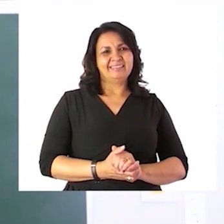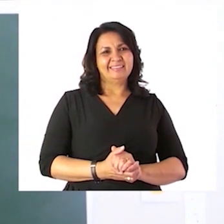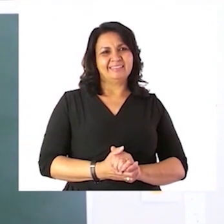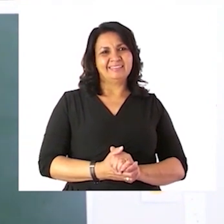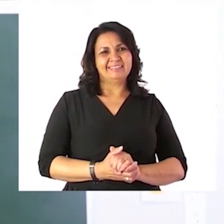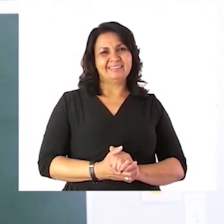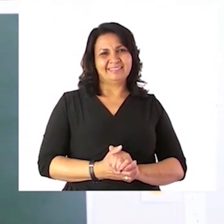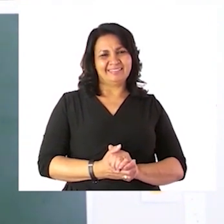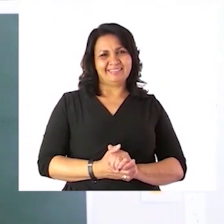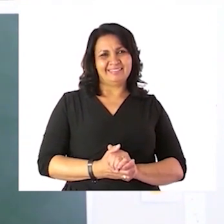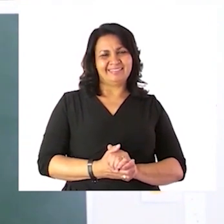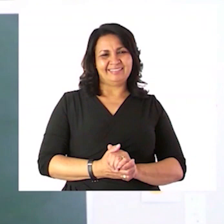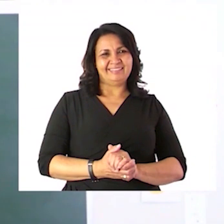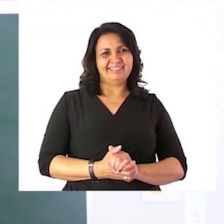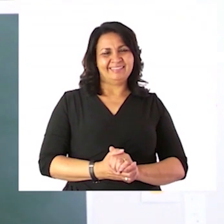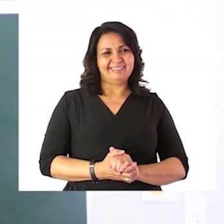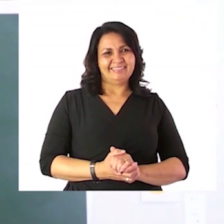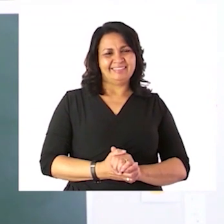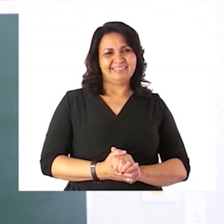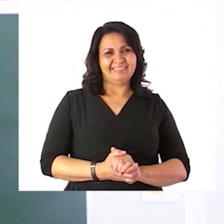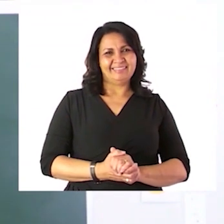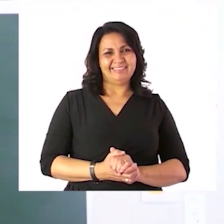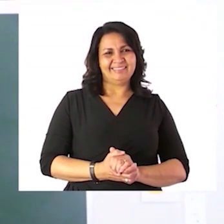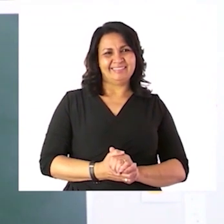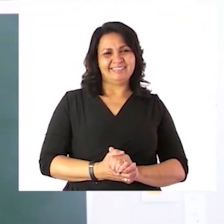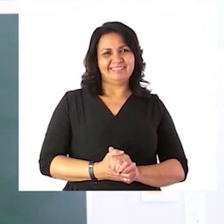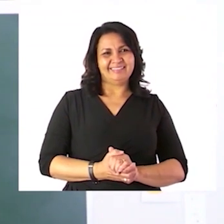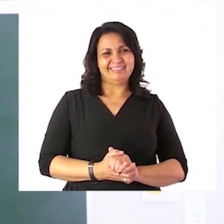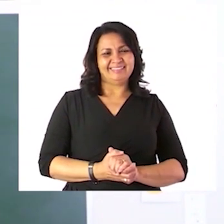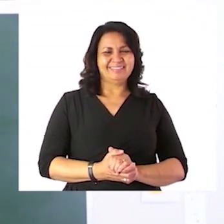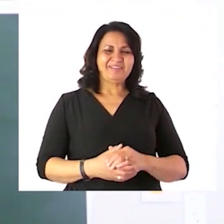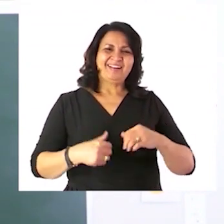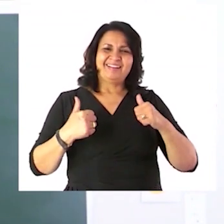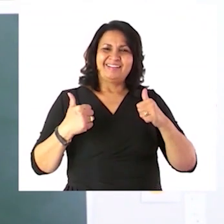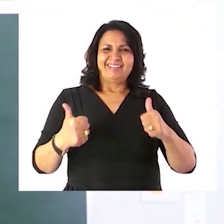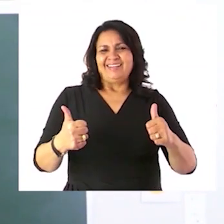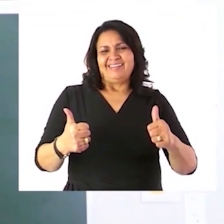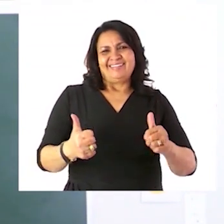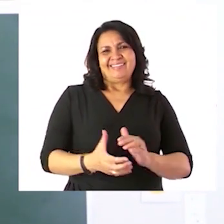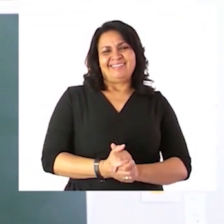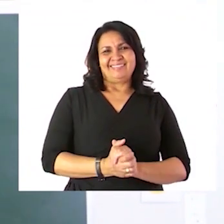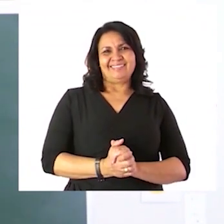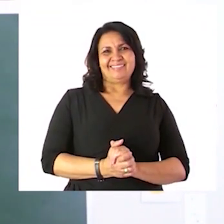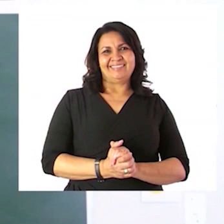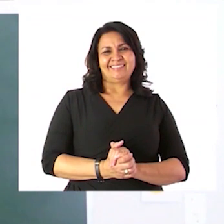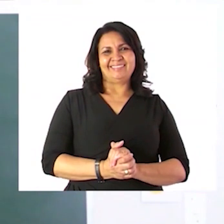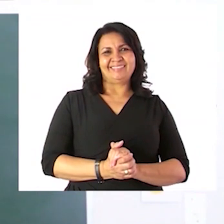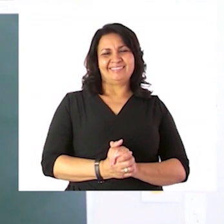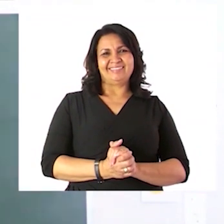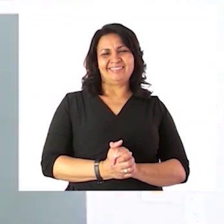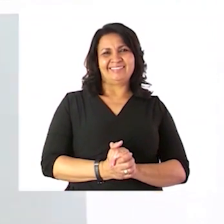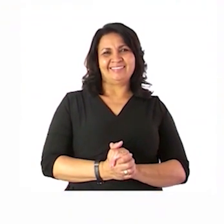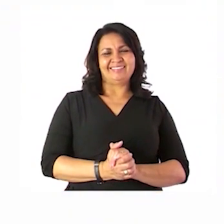hoop. Well done. I'm so proud of you. Now let's look at